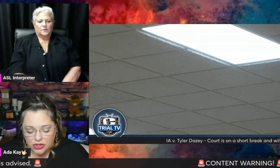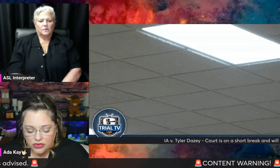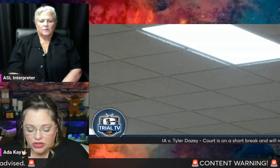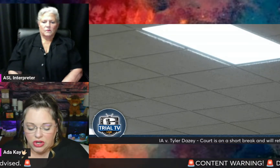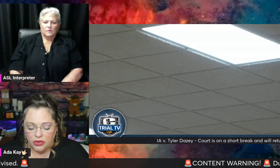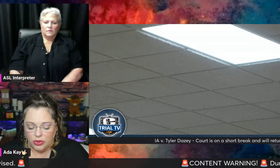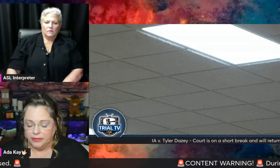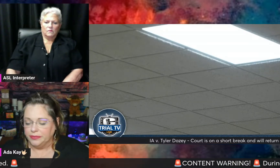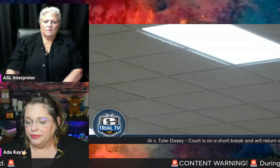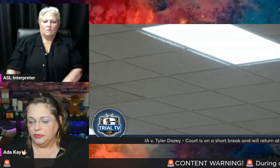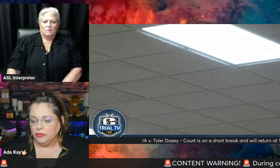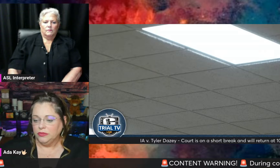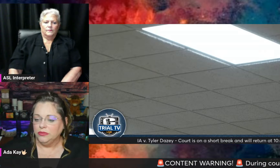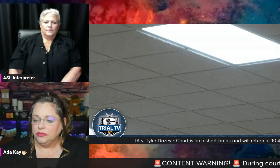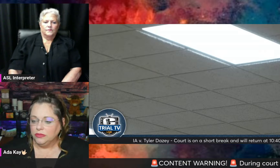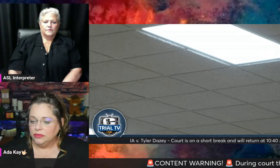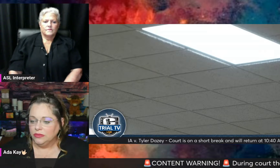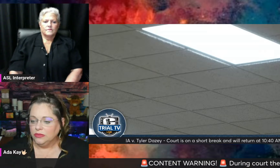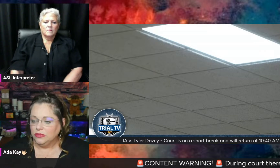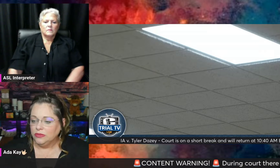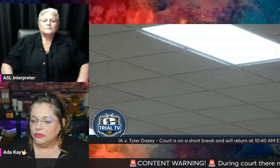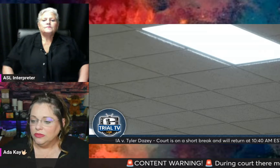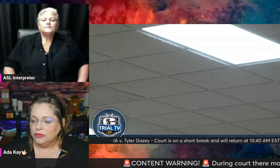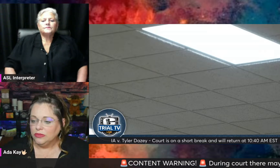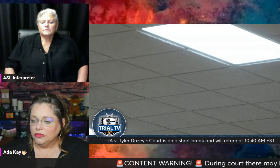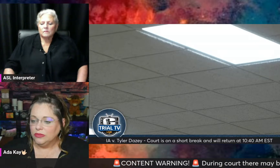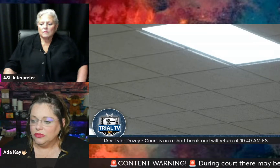that deserves another one.